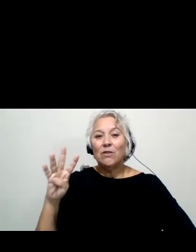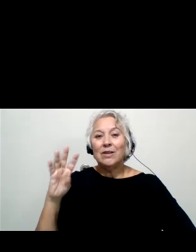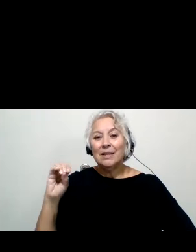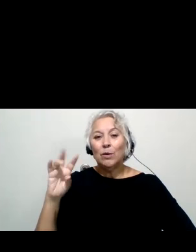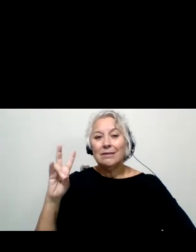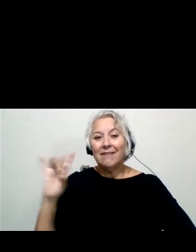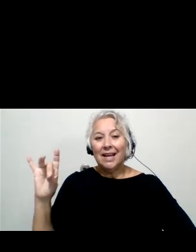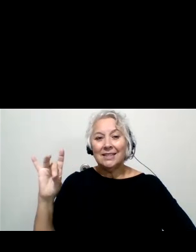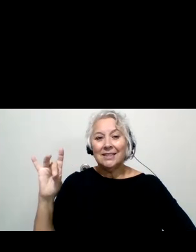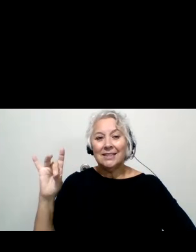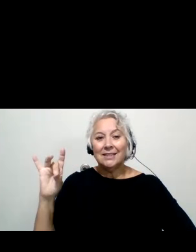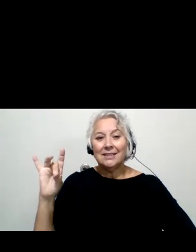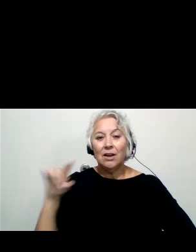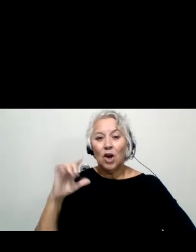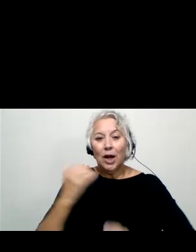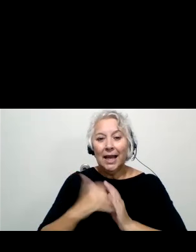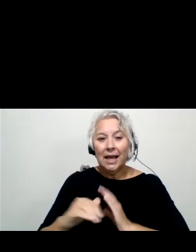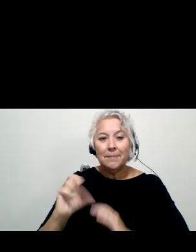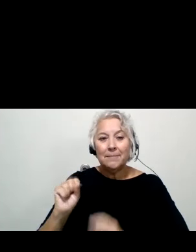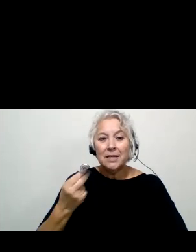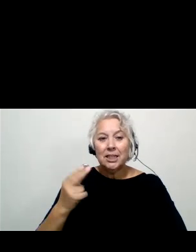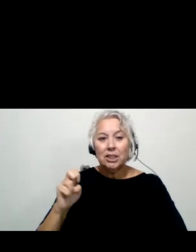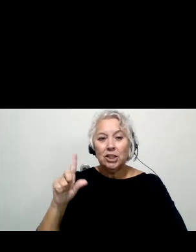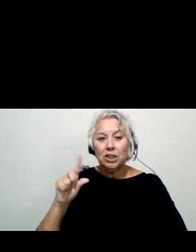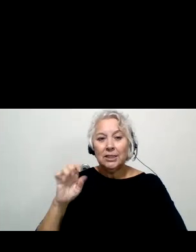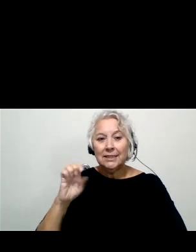74078. Her email is Shelley,